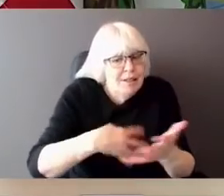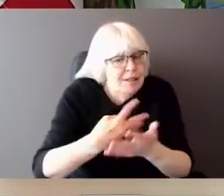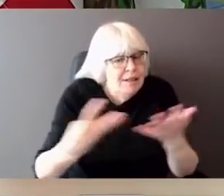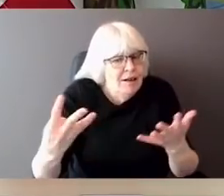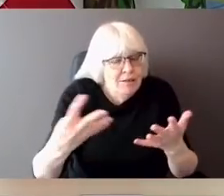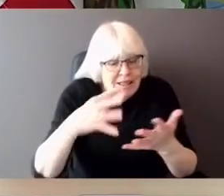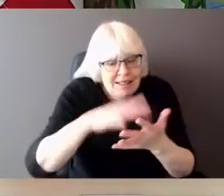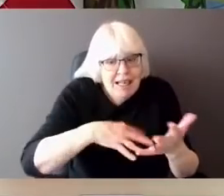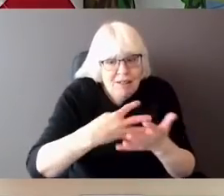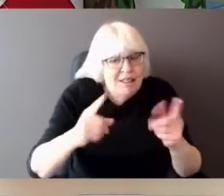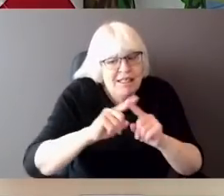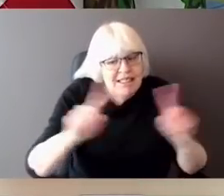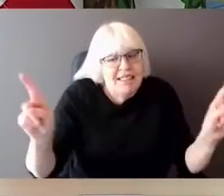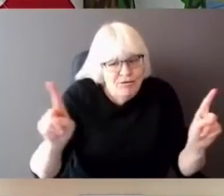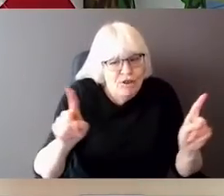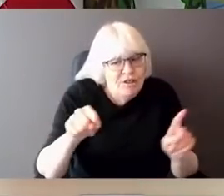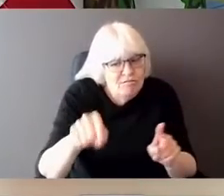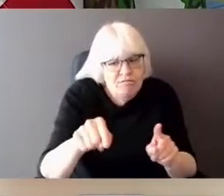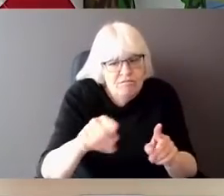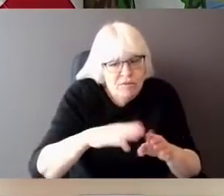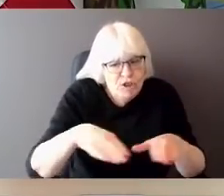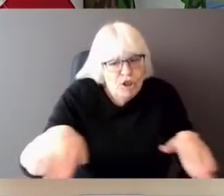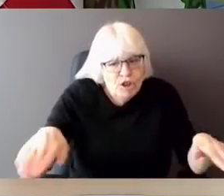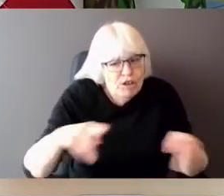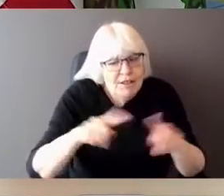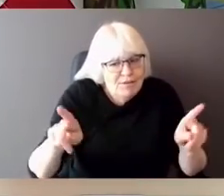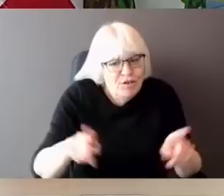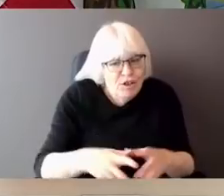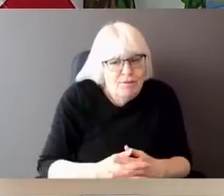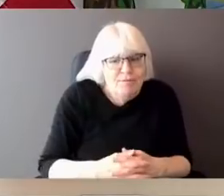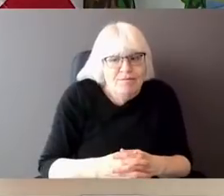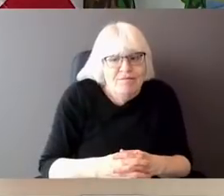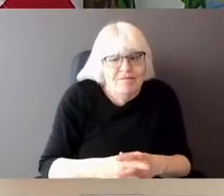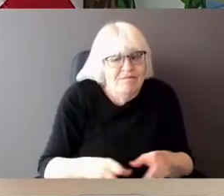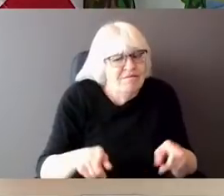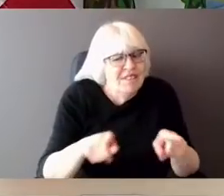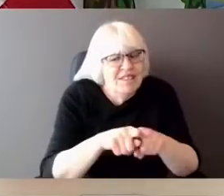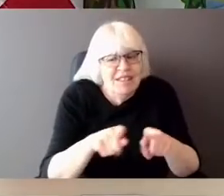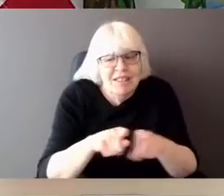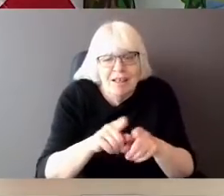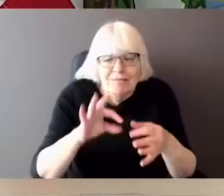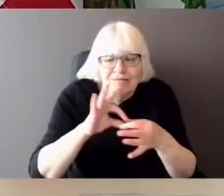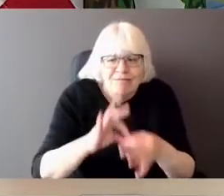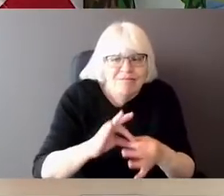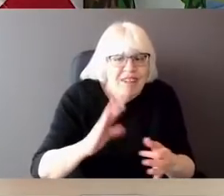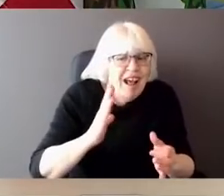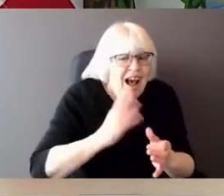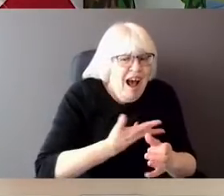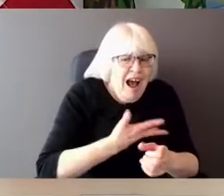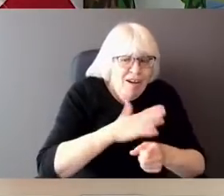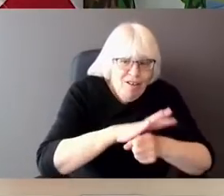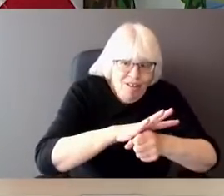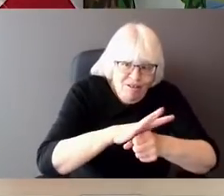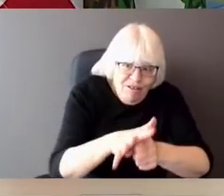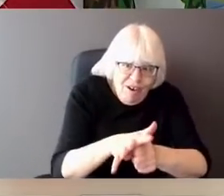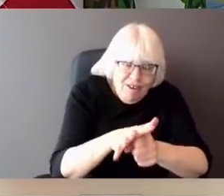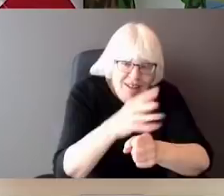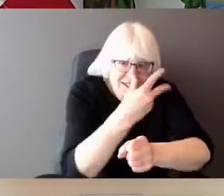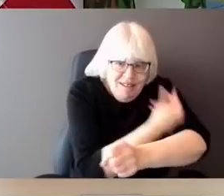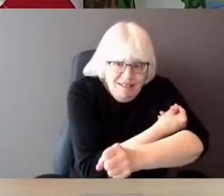And that's also reflected in our COVID vaccine schedule as well, in terms of additional doses for those